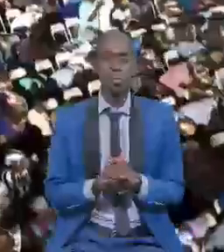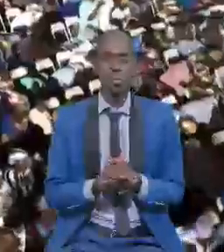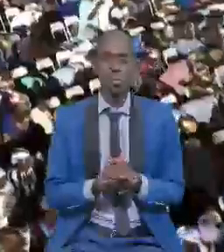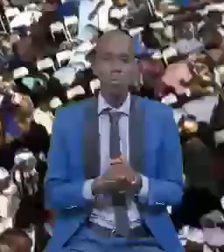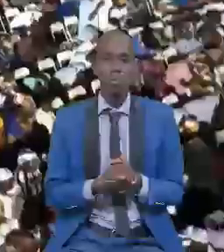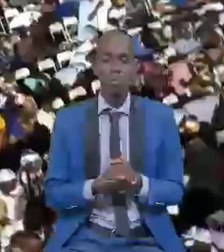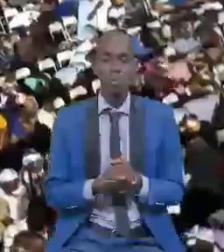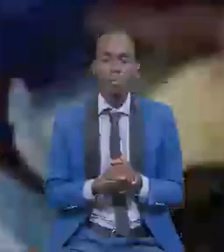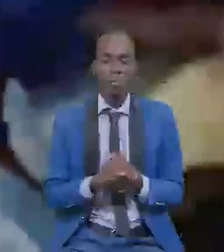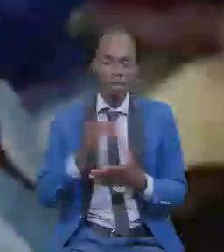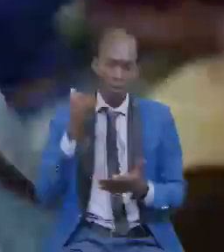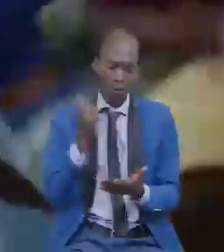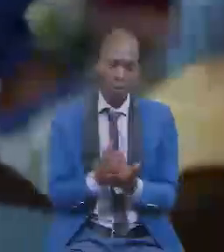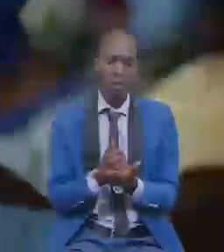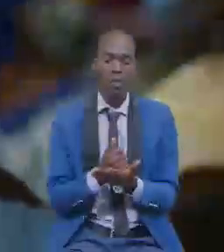Amen.